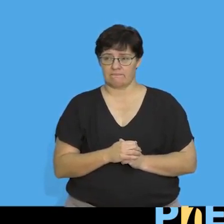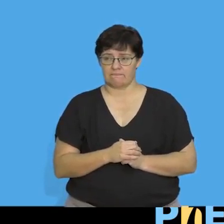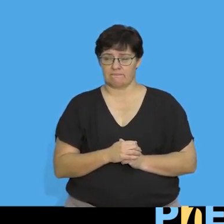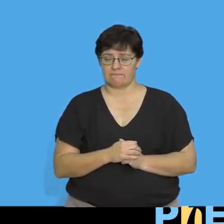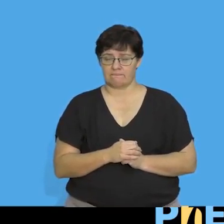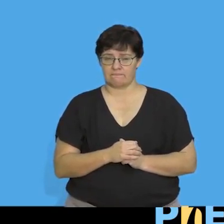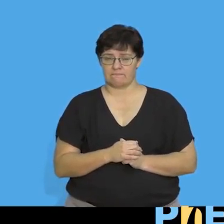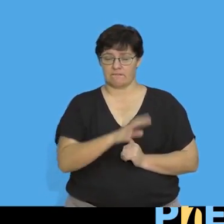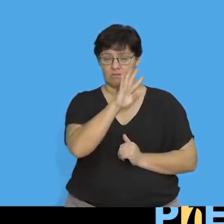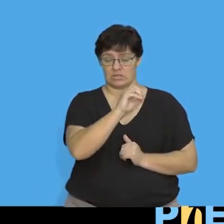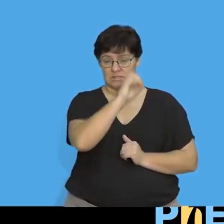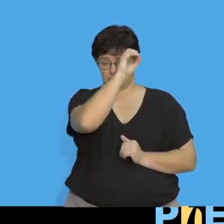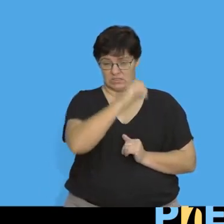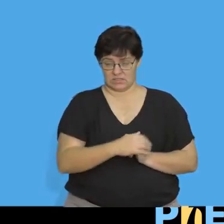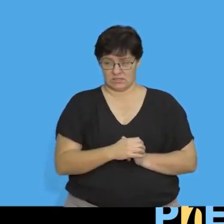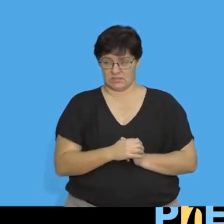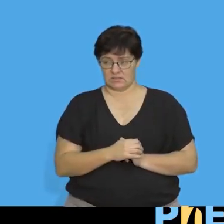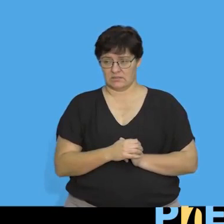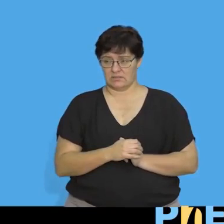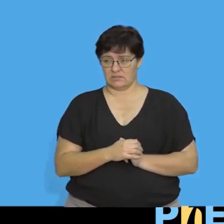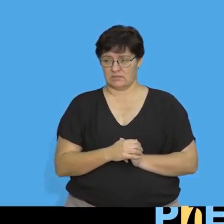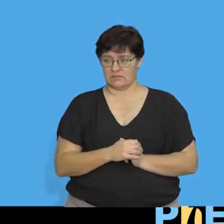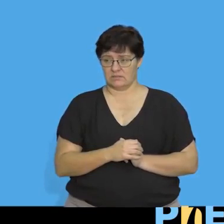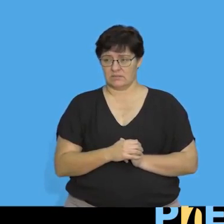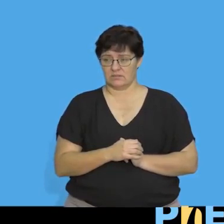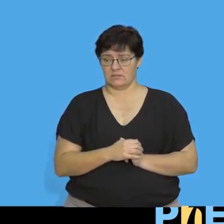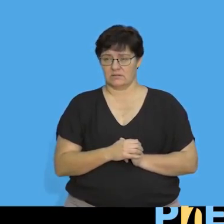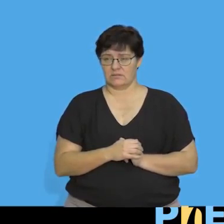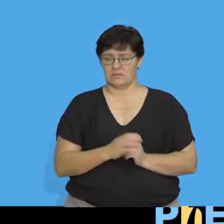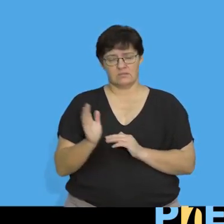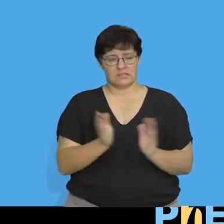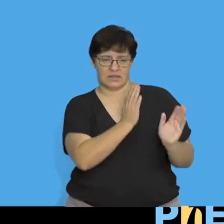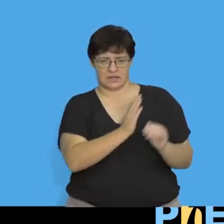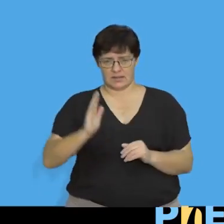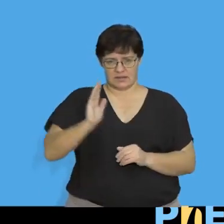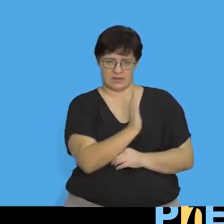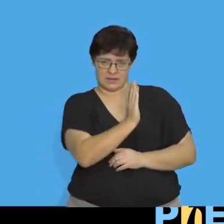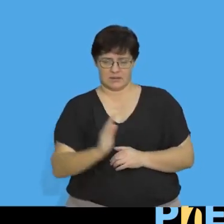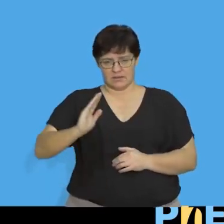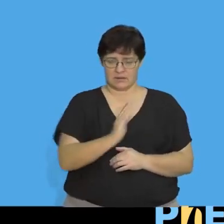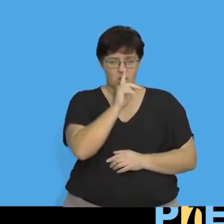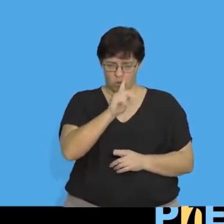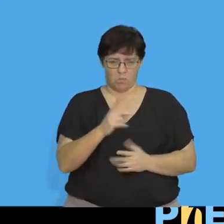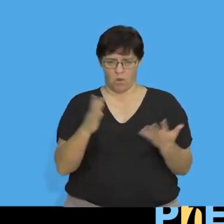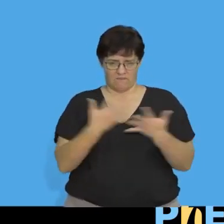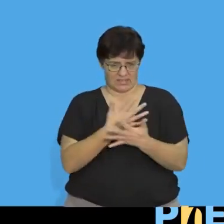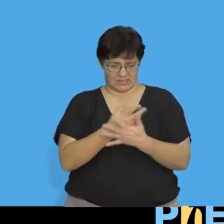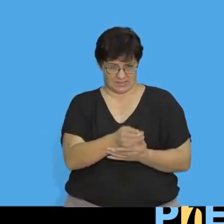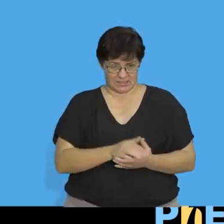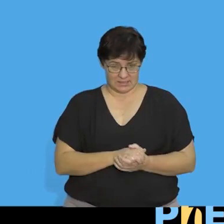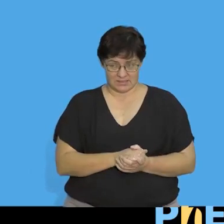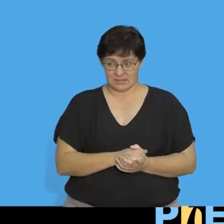40 degrees. There we go, starting there. And you can see as you're looking at it, it looks like it's swinging faster.